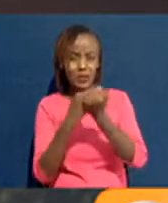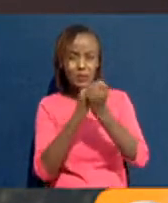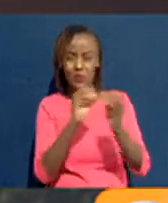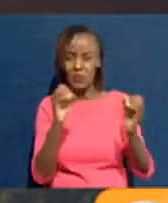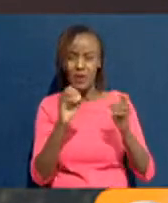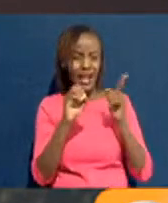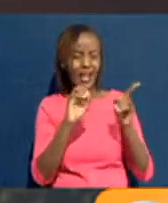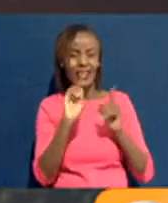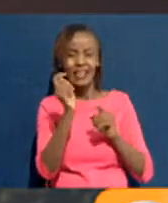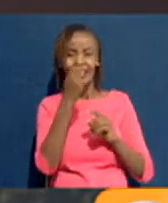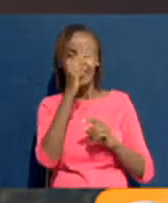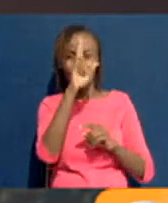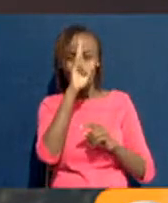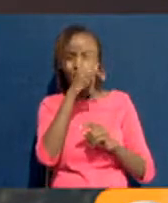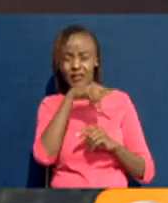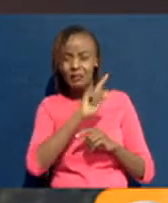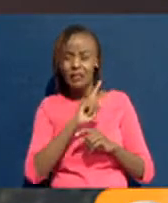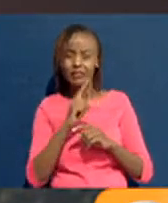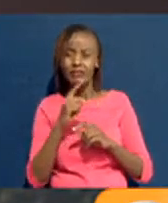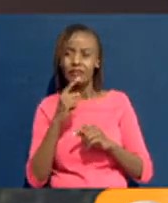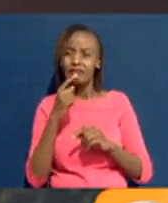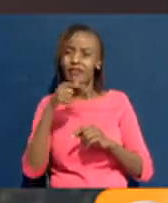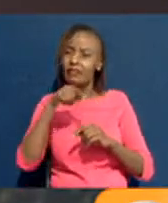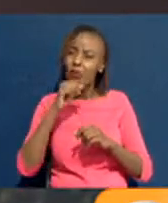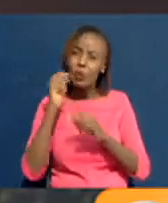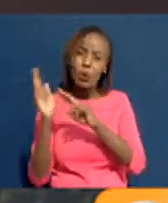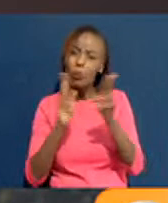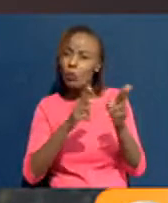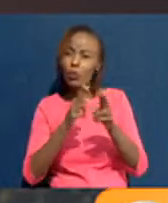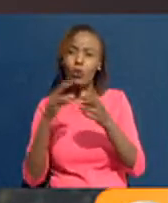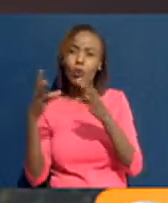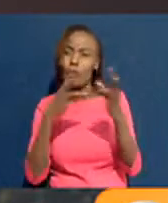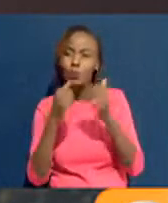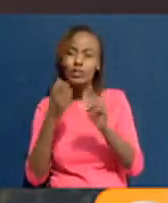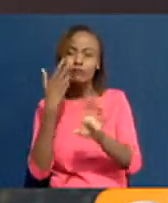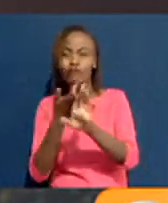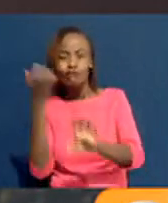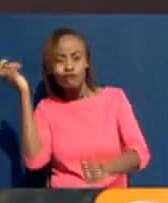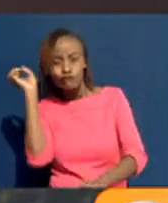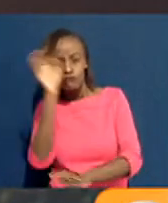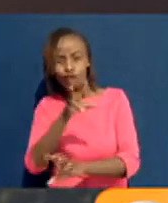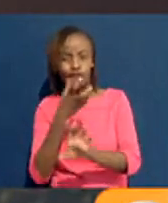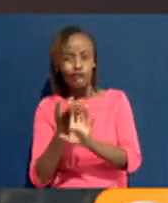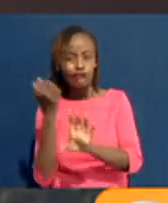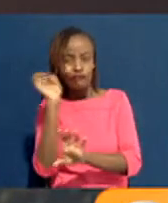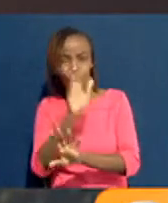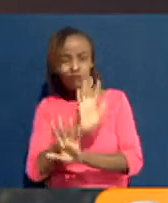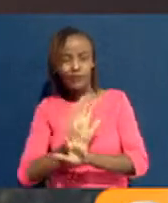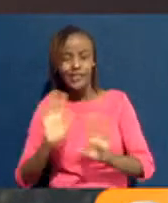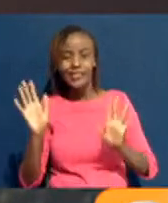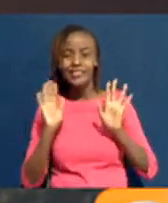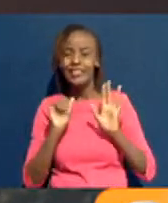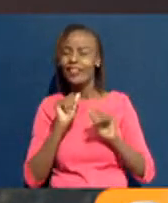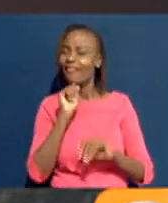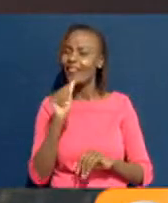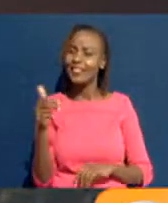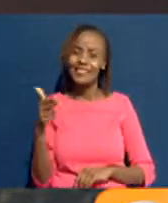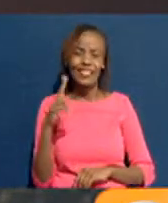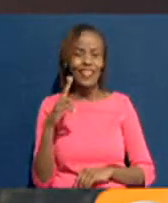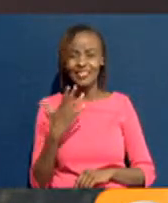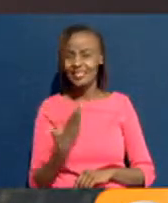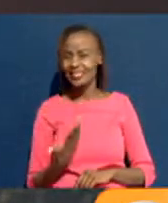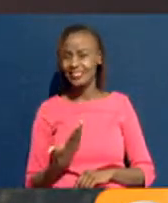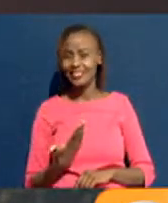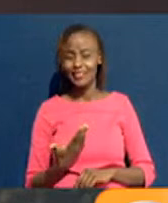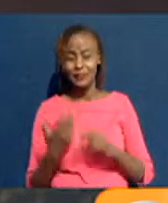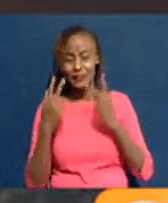used to running battles with stone throwers, you know, demonstrators and all that, you know, not with gangs like the ones